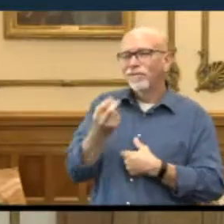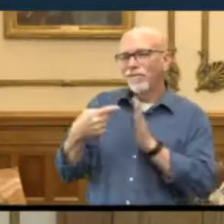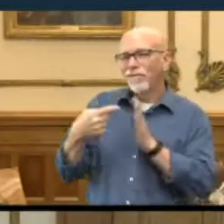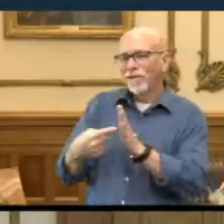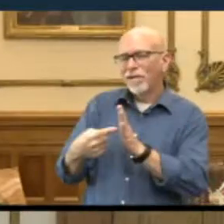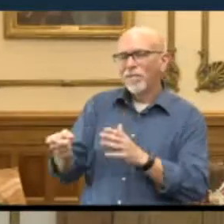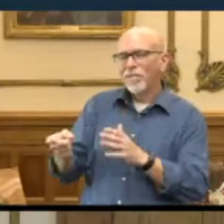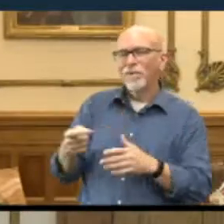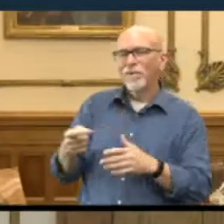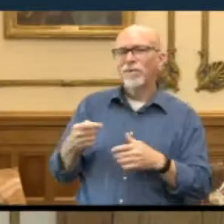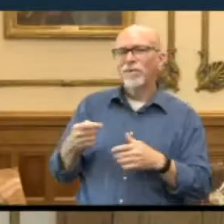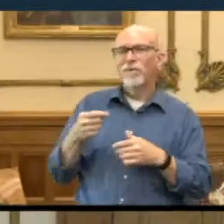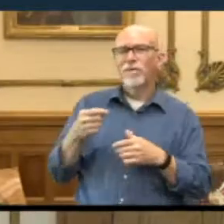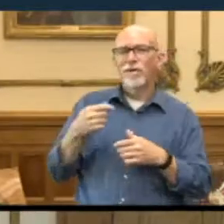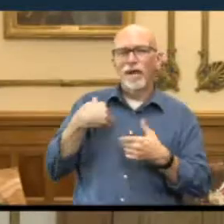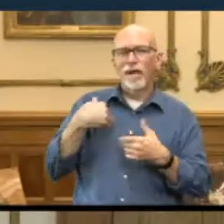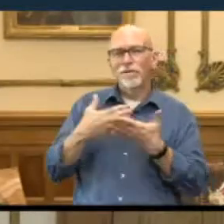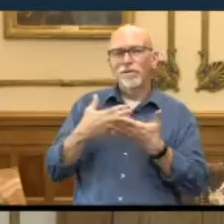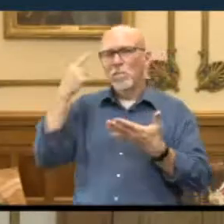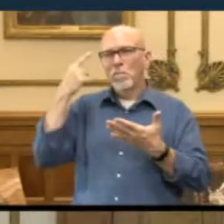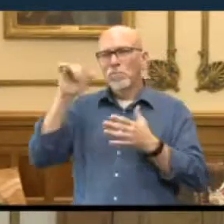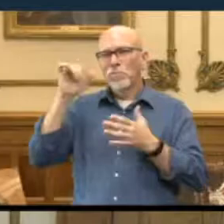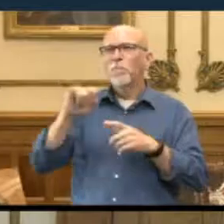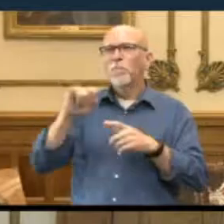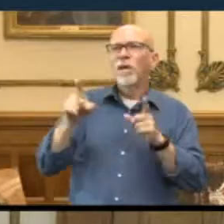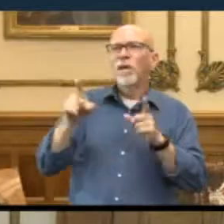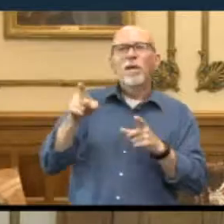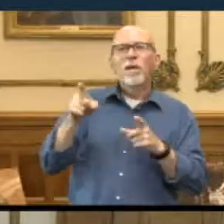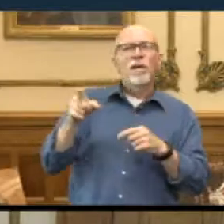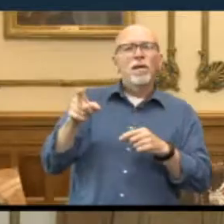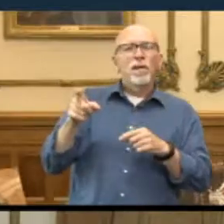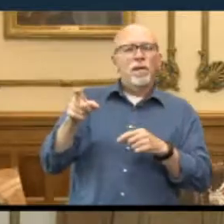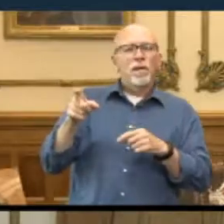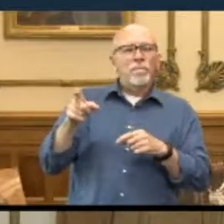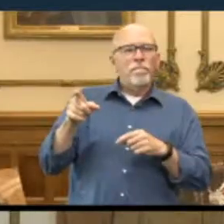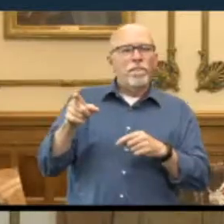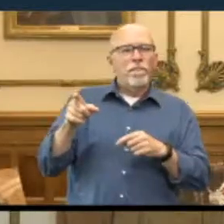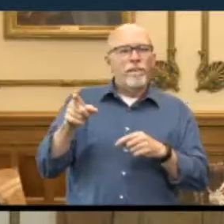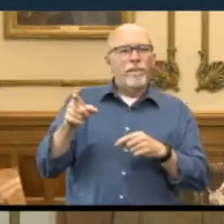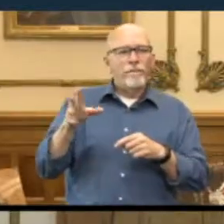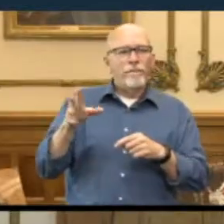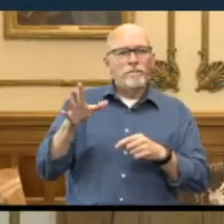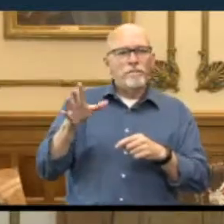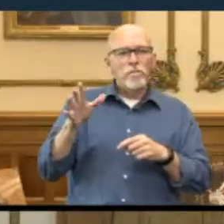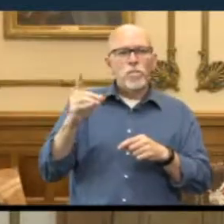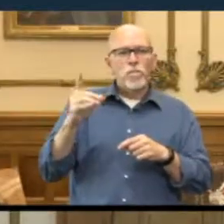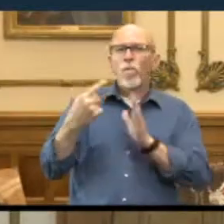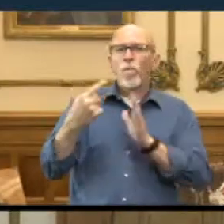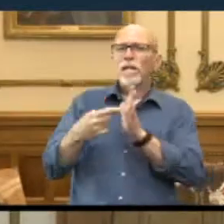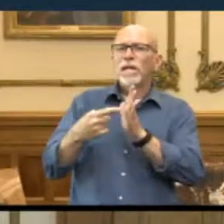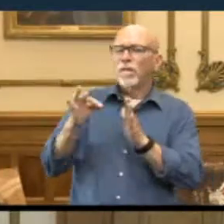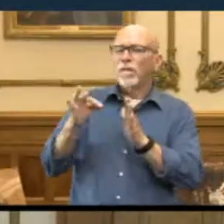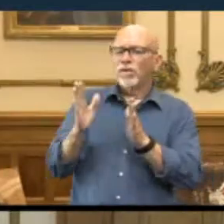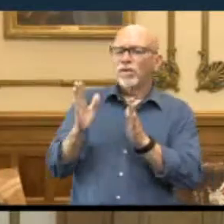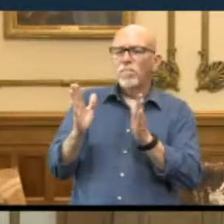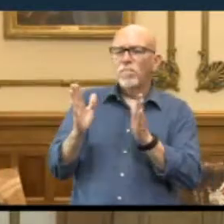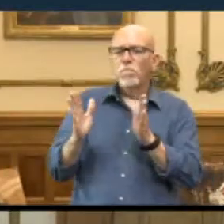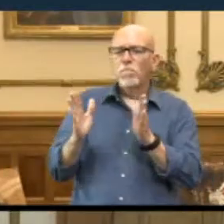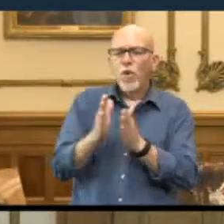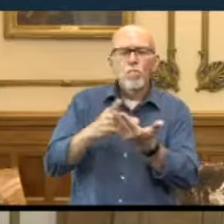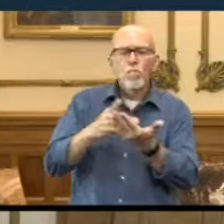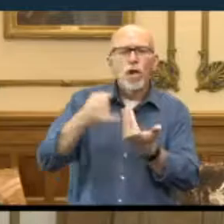think I got a few rattling around up here too, but give them an example of the smallest